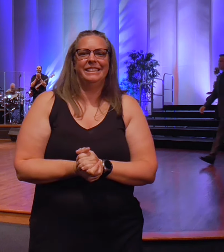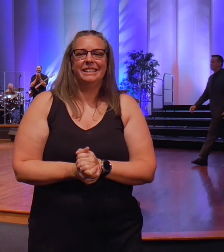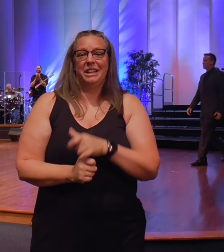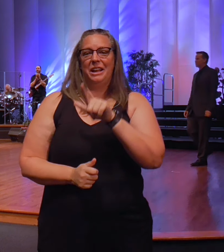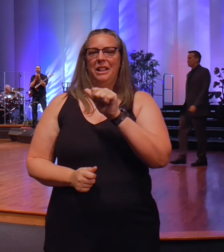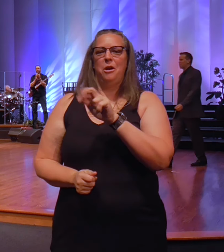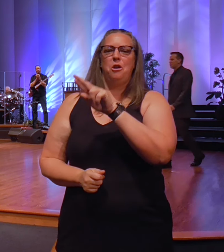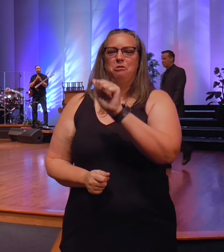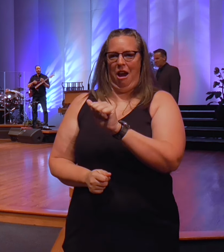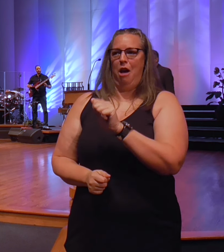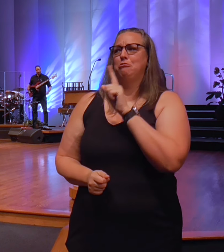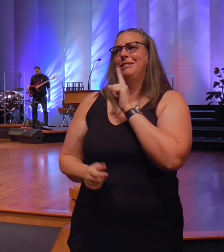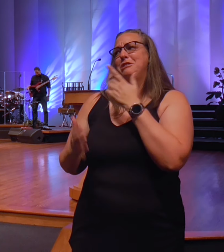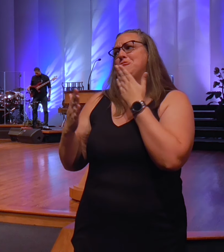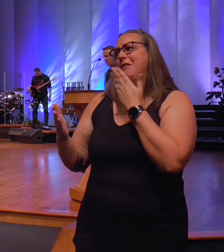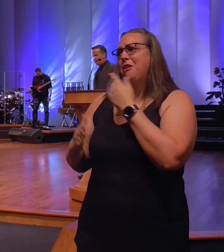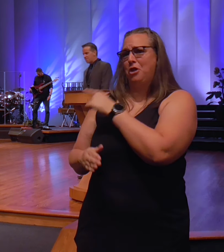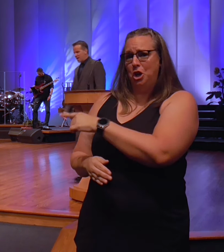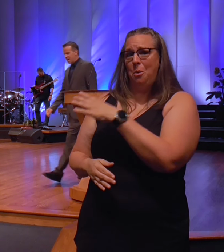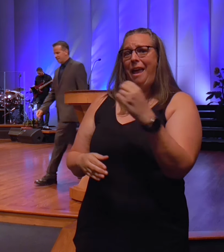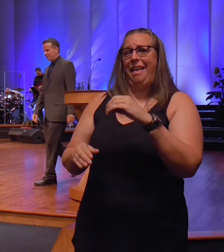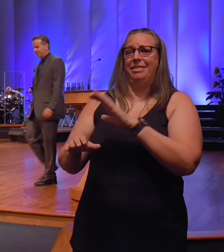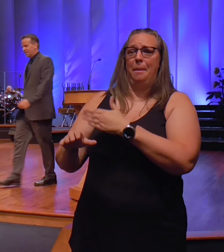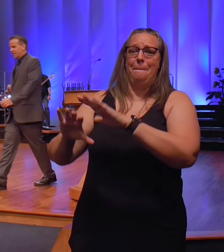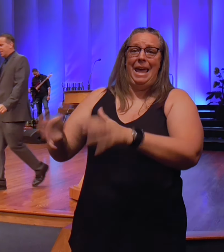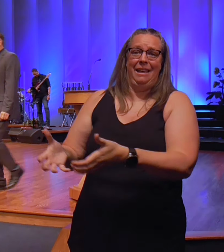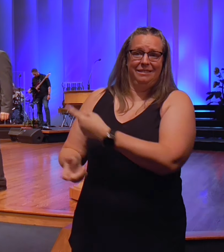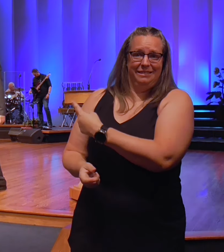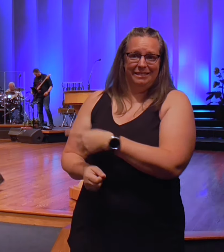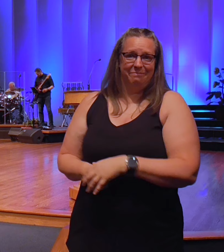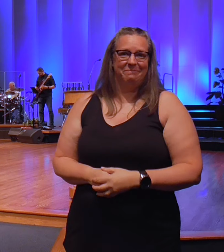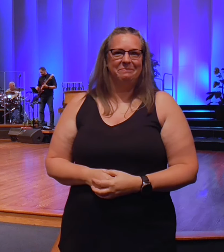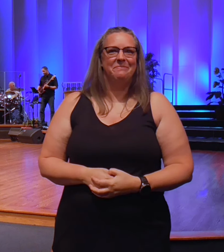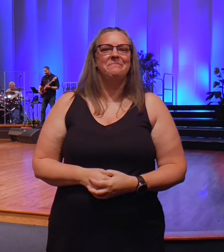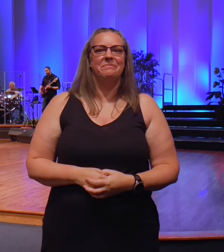Laura Berman, we are so grateful for you and our Mile High Band.